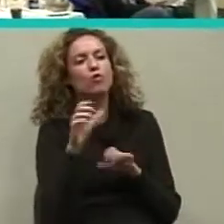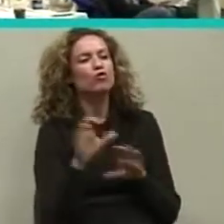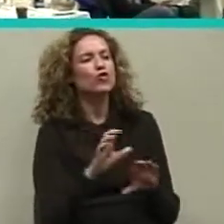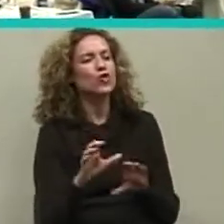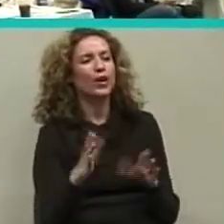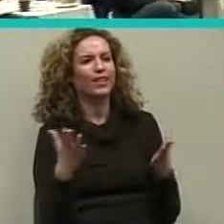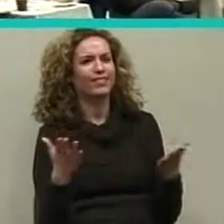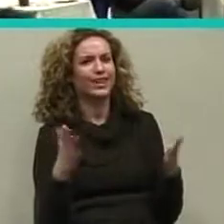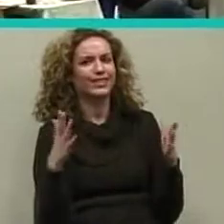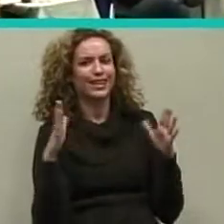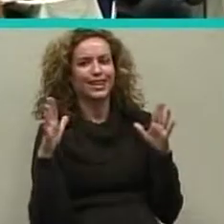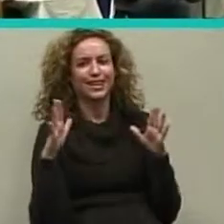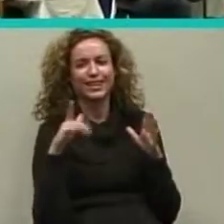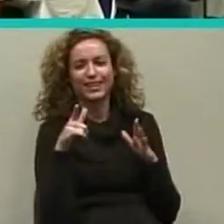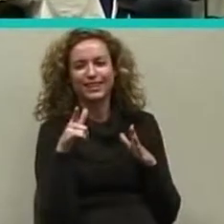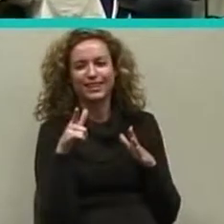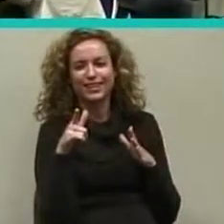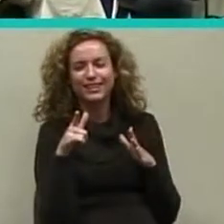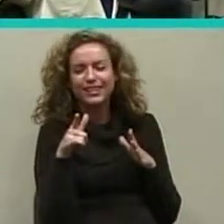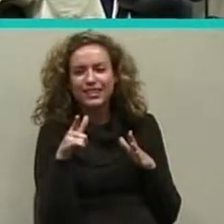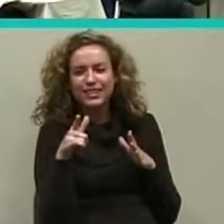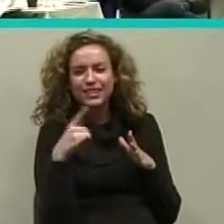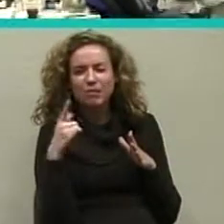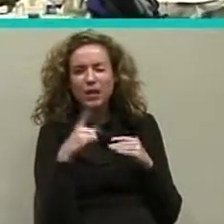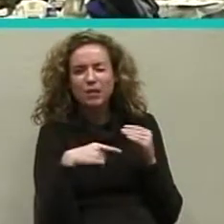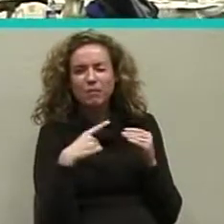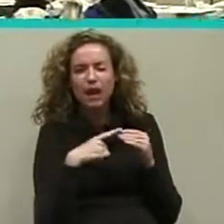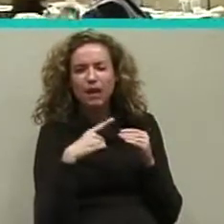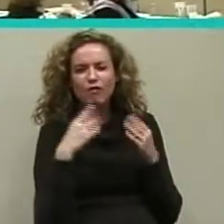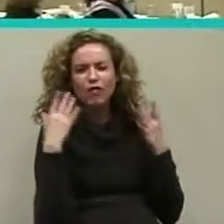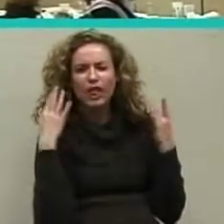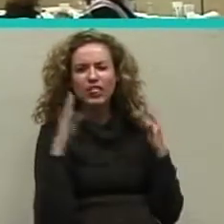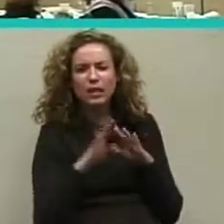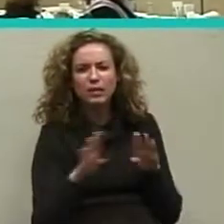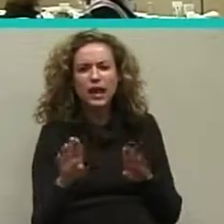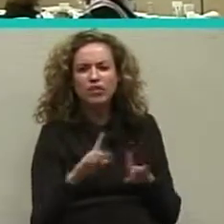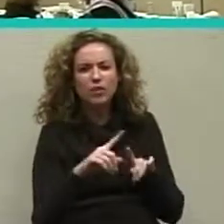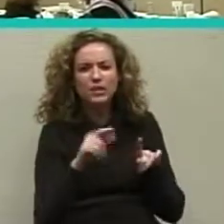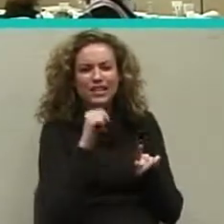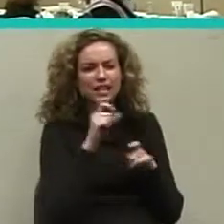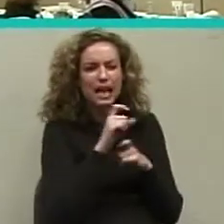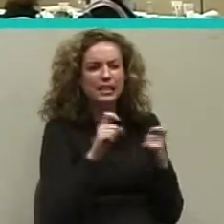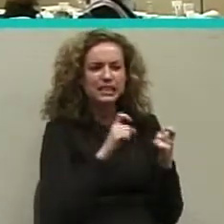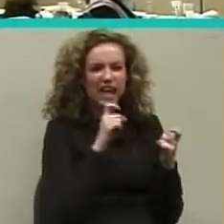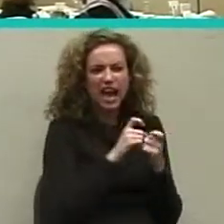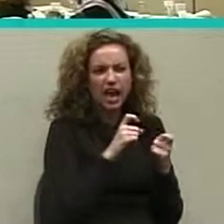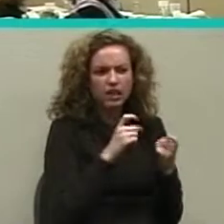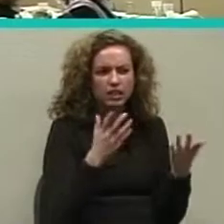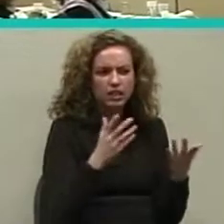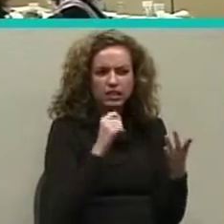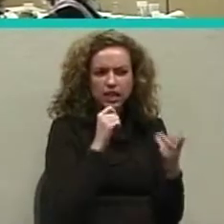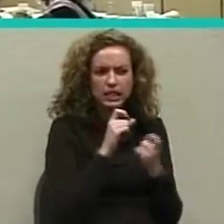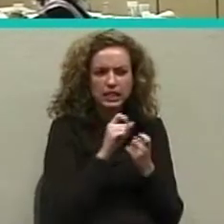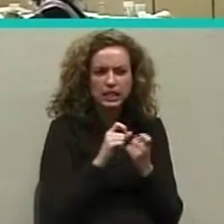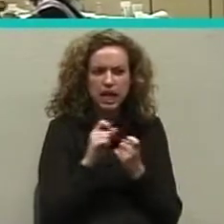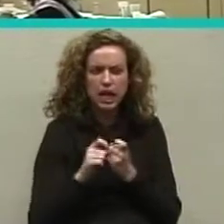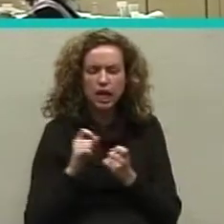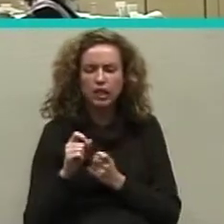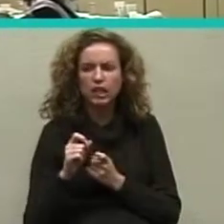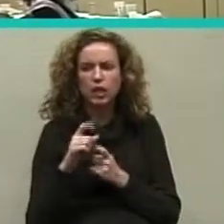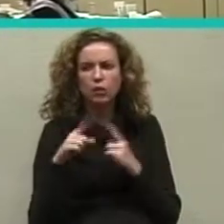Demonstrate good sportsmanship, nice manners, and friendly behavior, but not exact. Okay. As you read